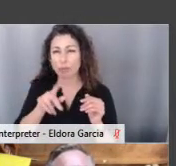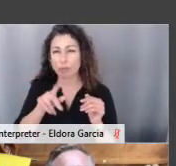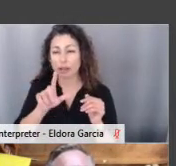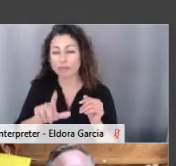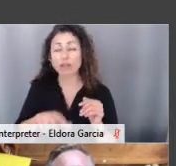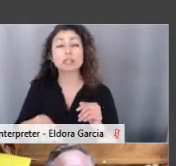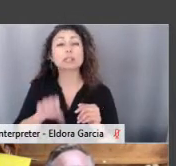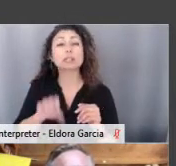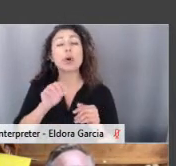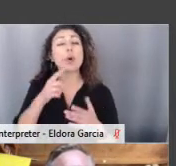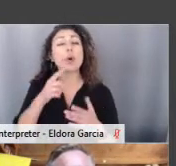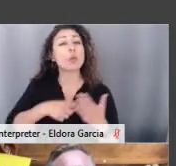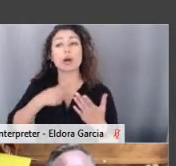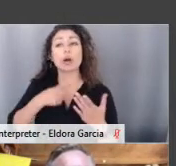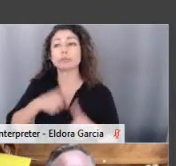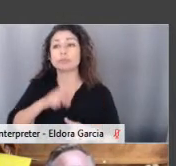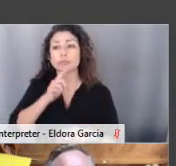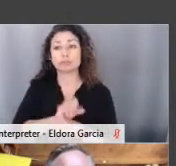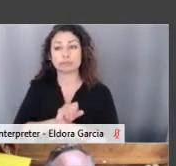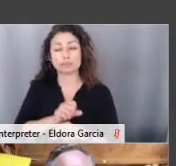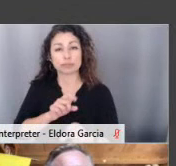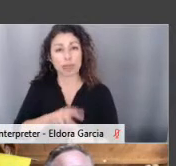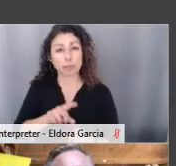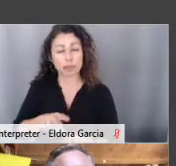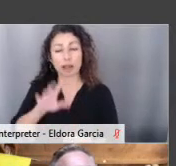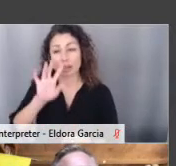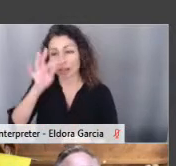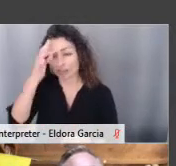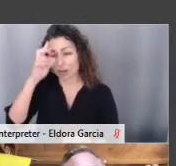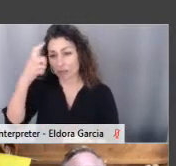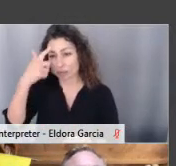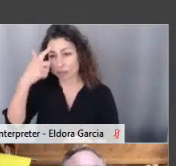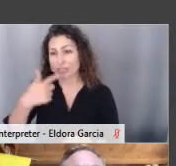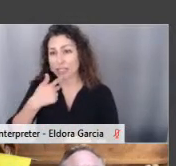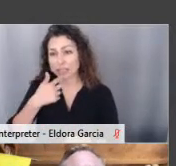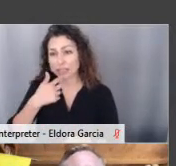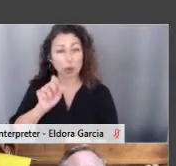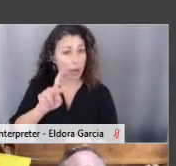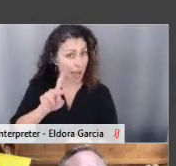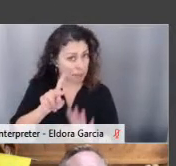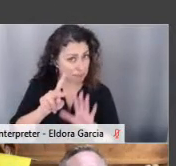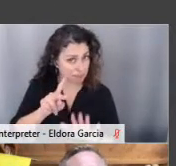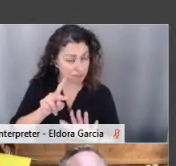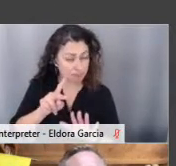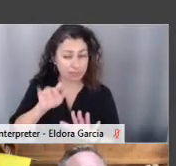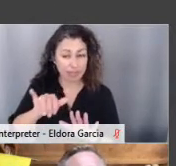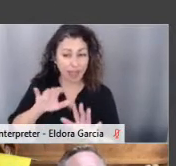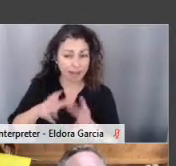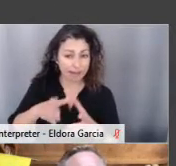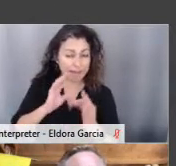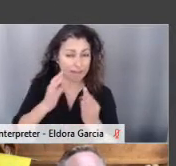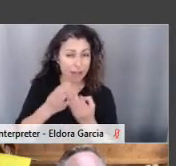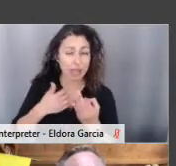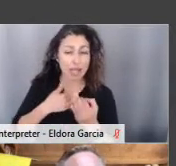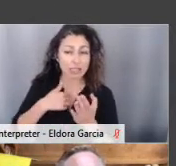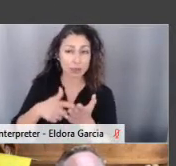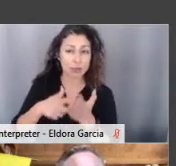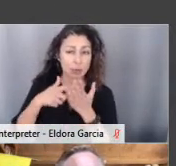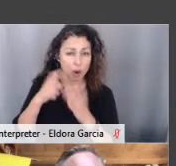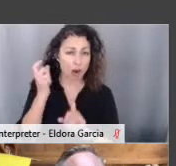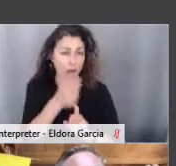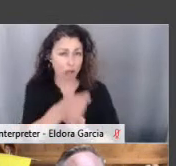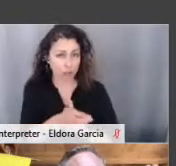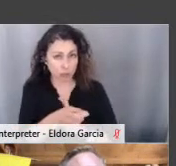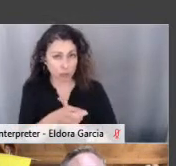in practice is the federal government says, okay, family, you have a required contribution of